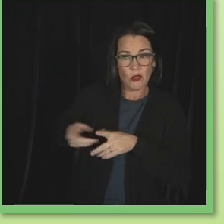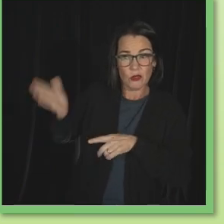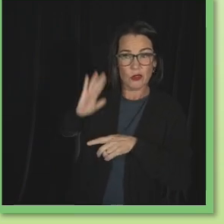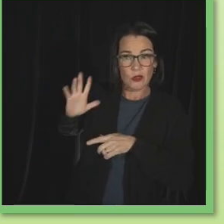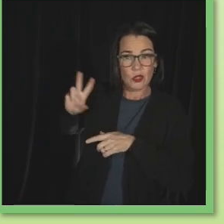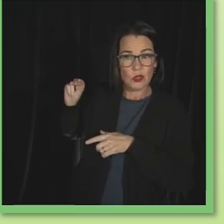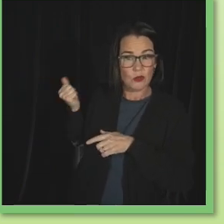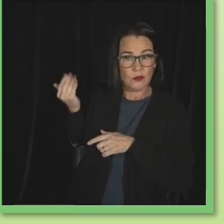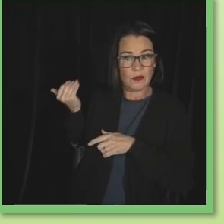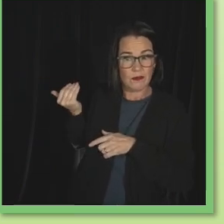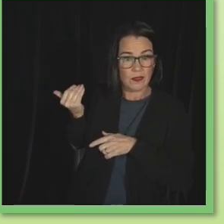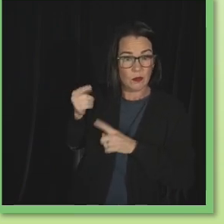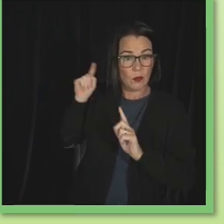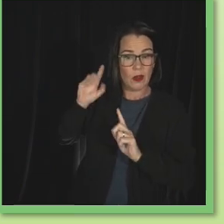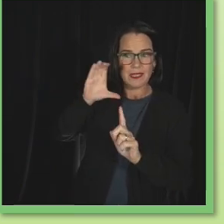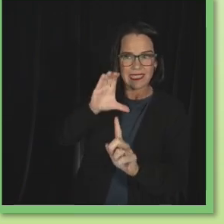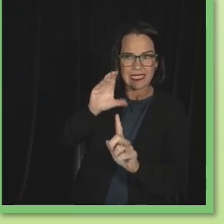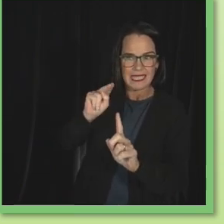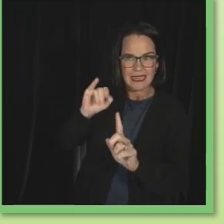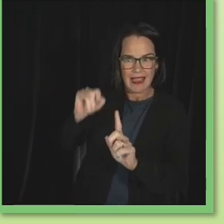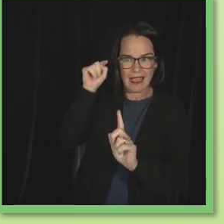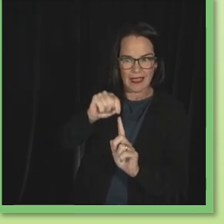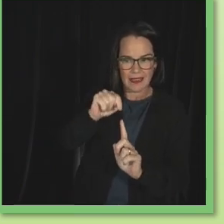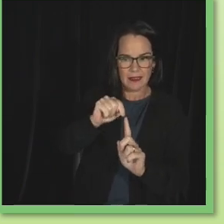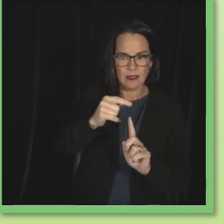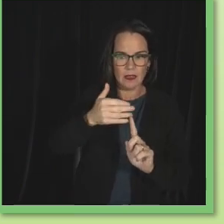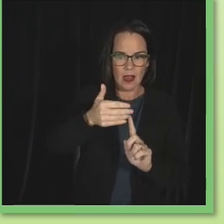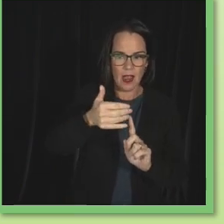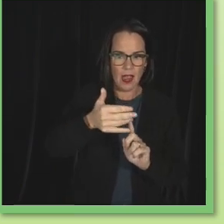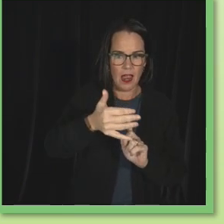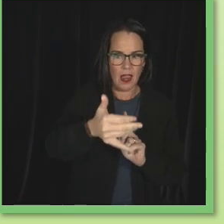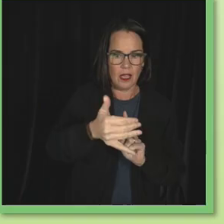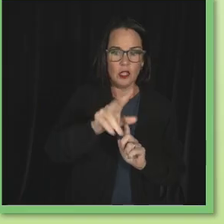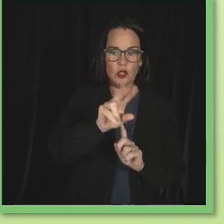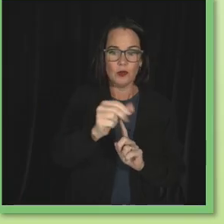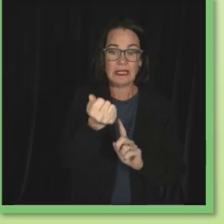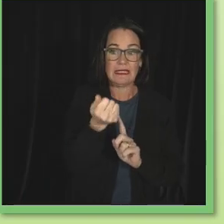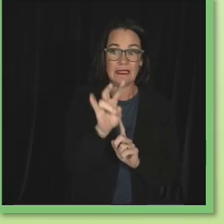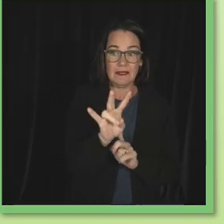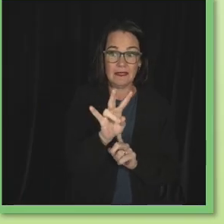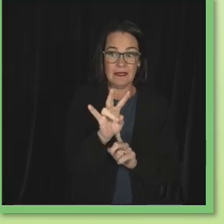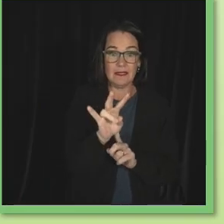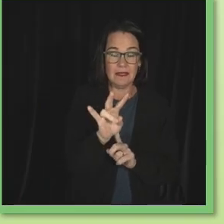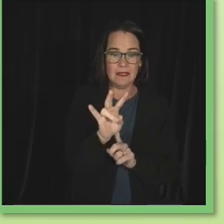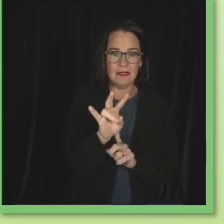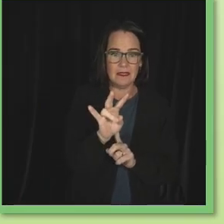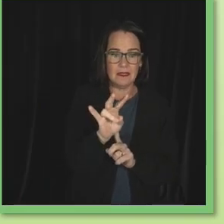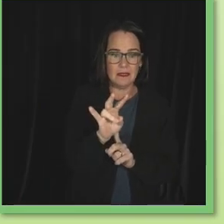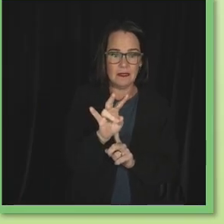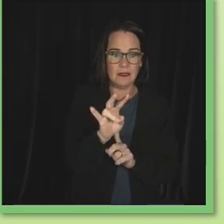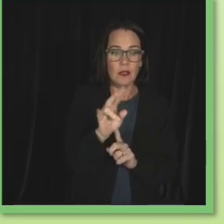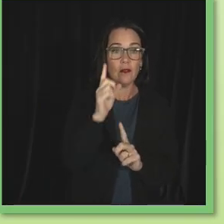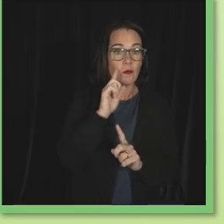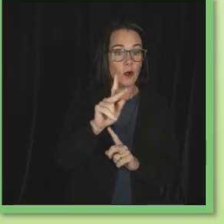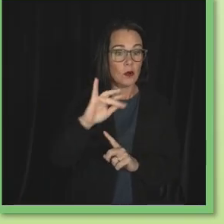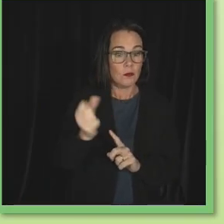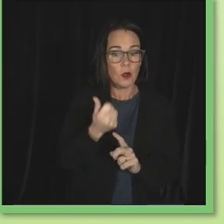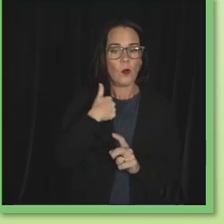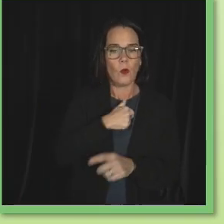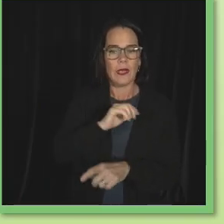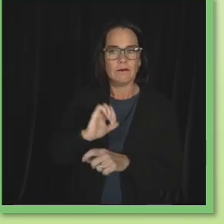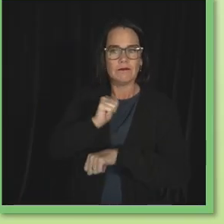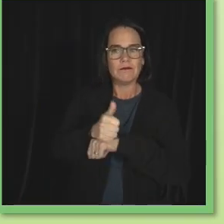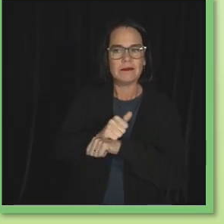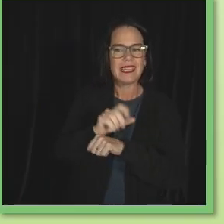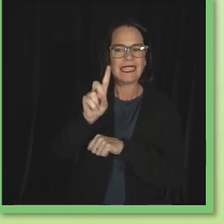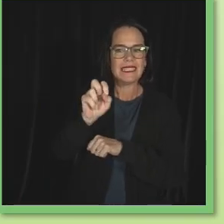spec itself. Later, in 2017, in Kubernetes, device plugin appeared as